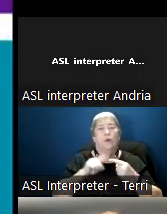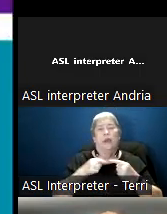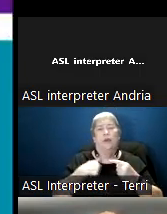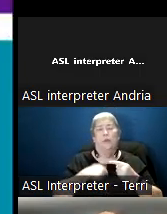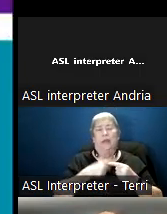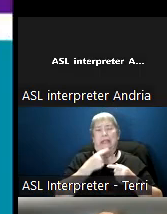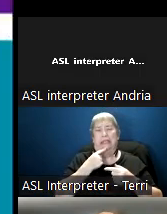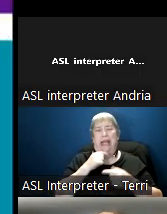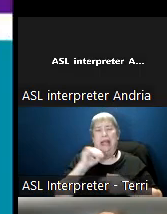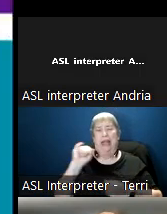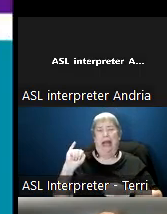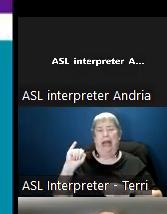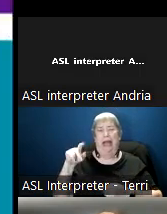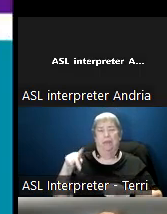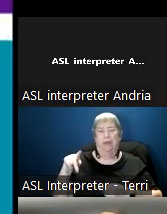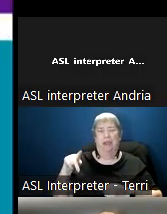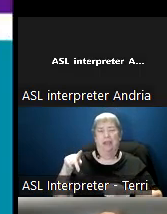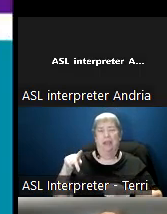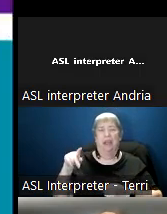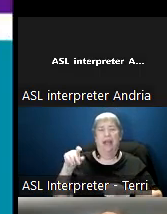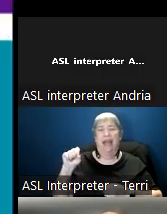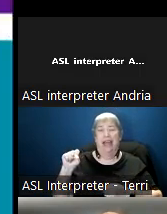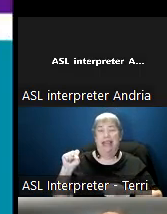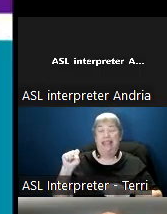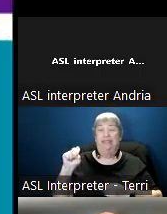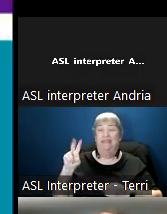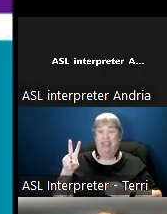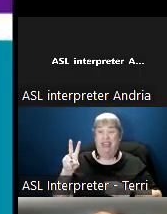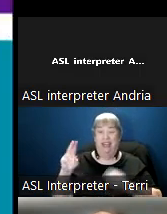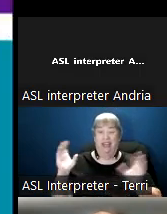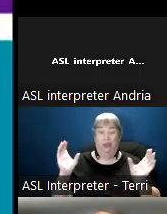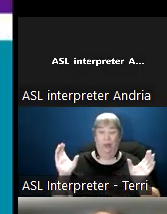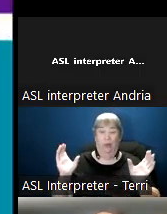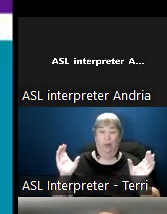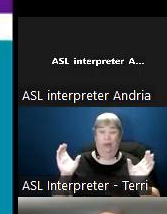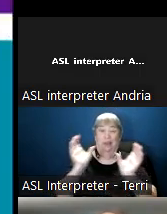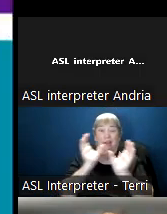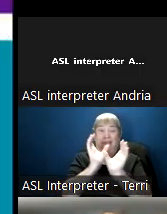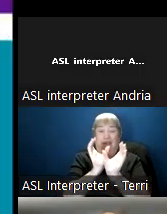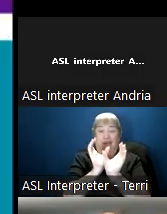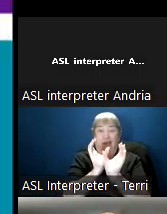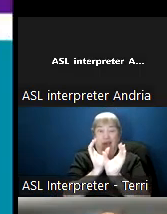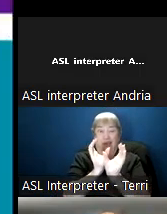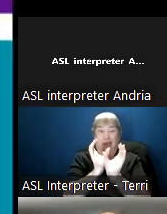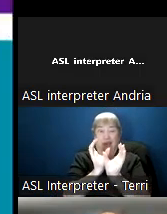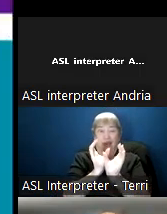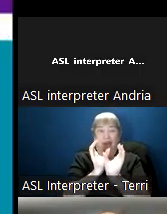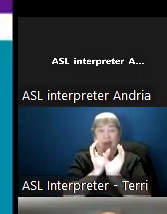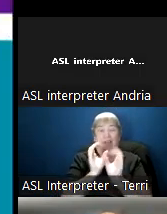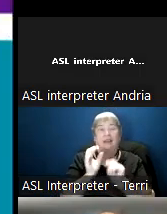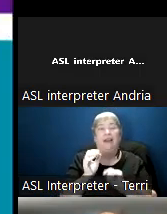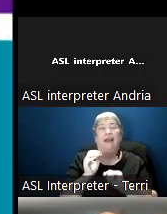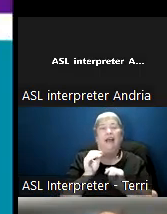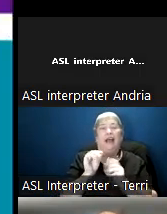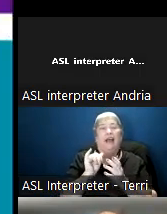defining intimate partner sexual violence, right? The overlap between intimate partner violence and sexual violence. It comes